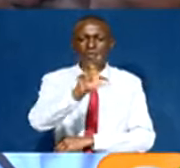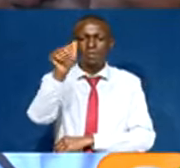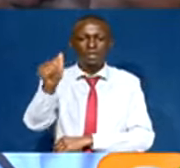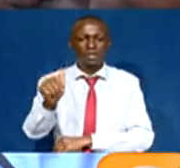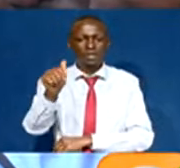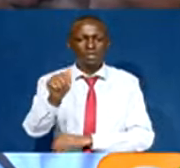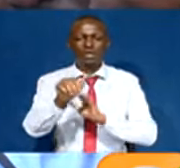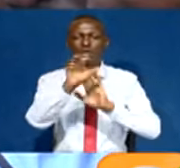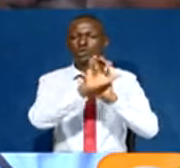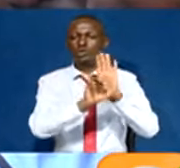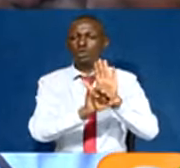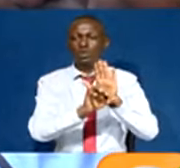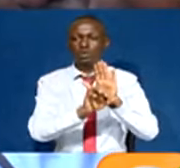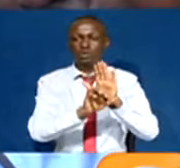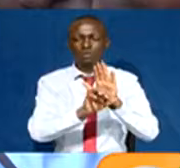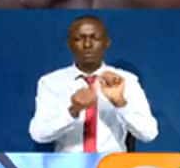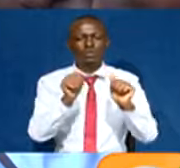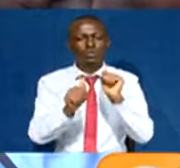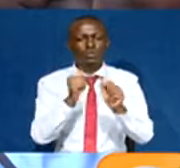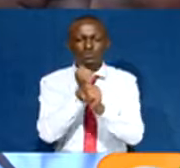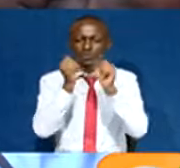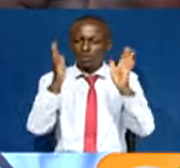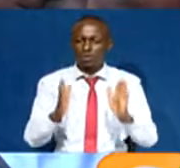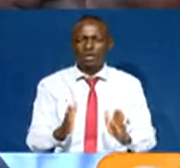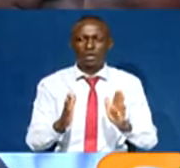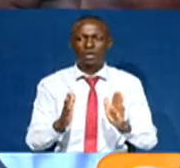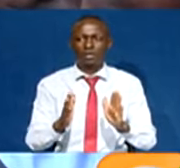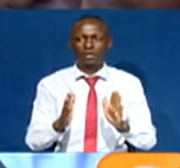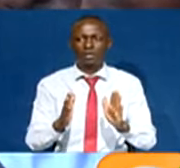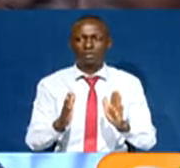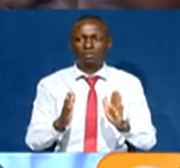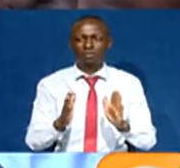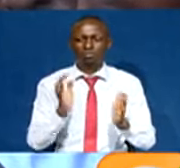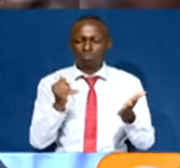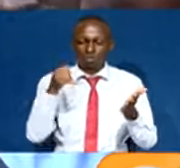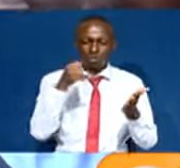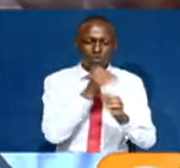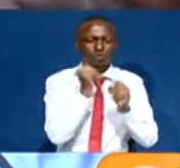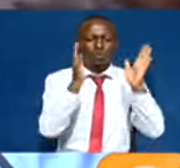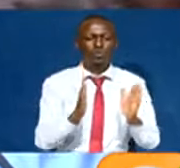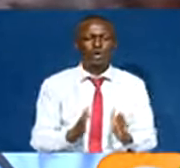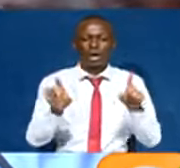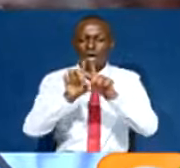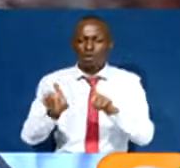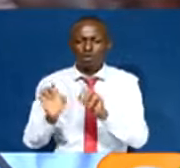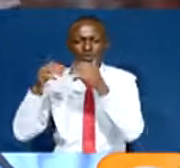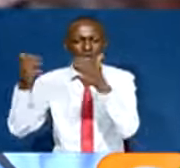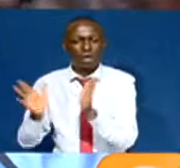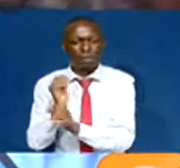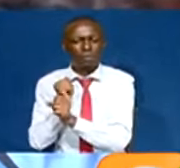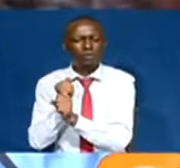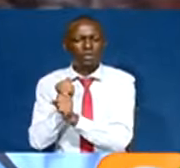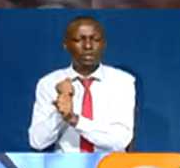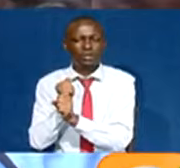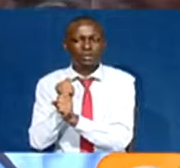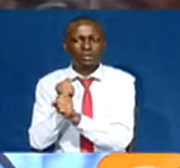is a constitution for the workers, that is actually binding between an employer and employees. It means that they don't need